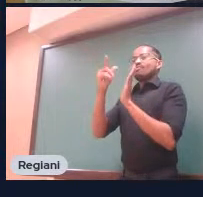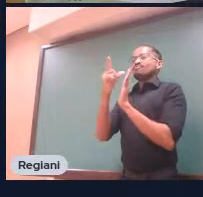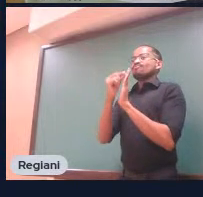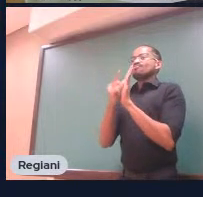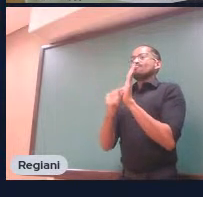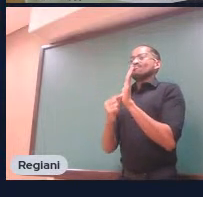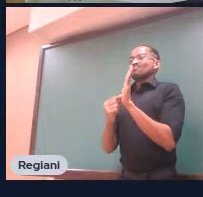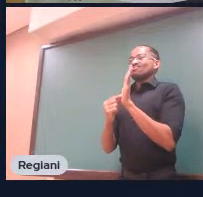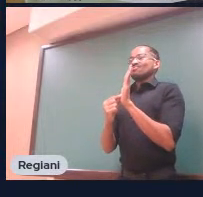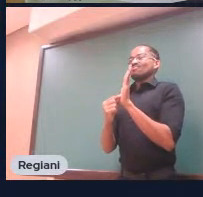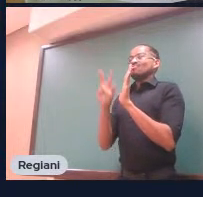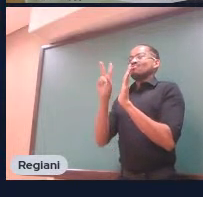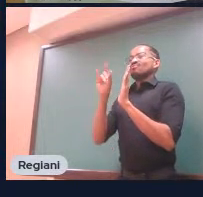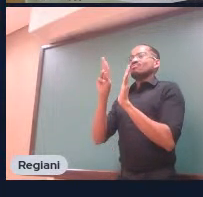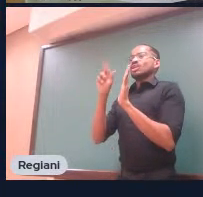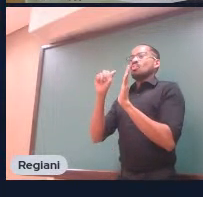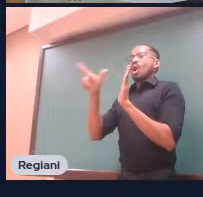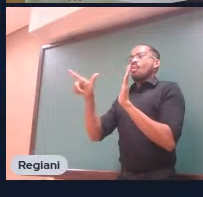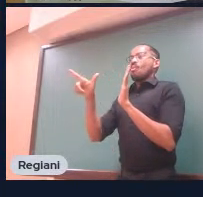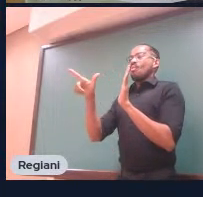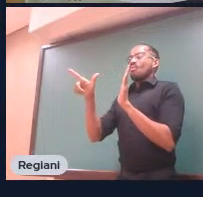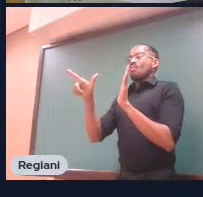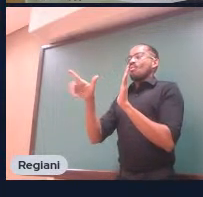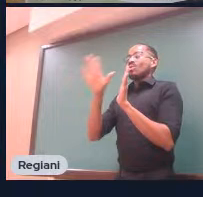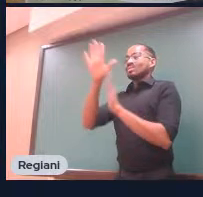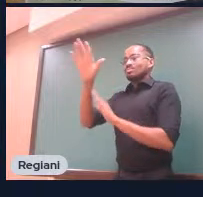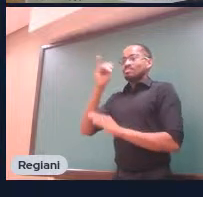the time of consultation.